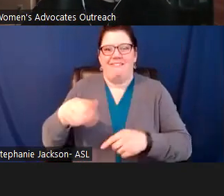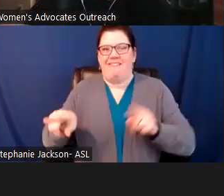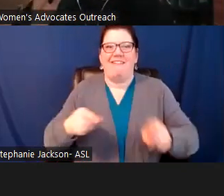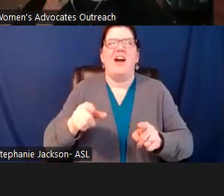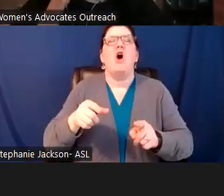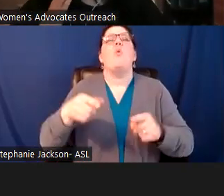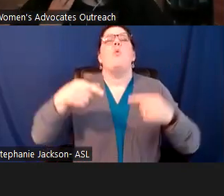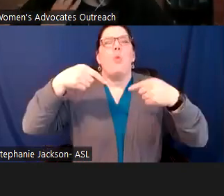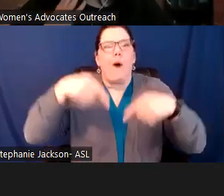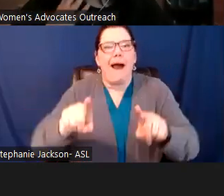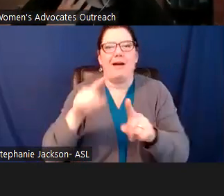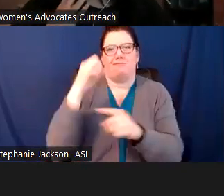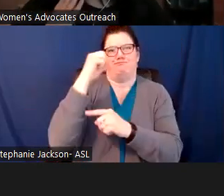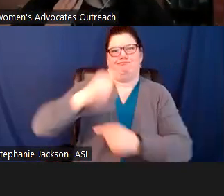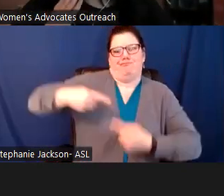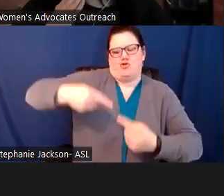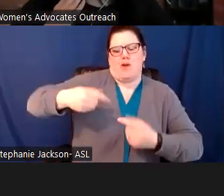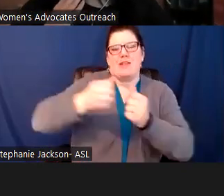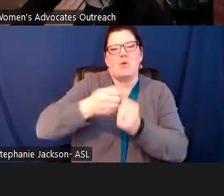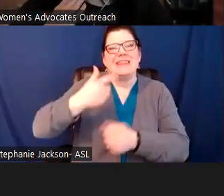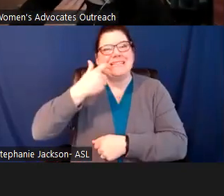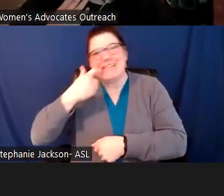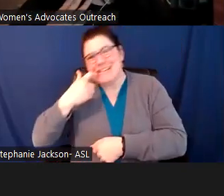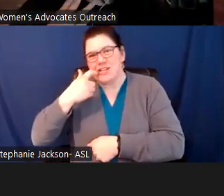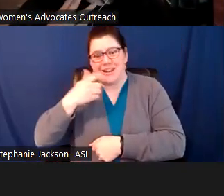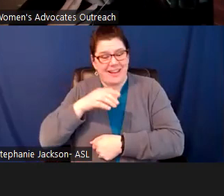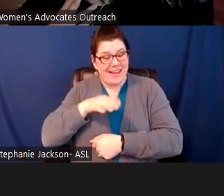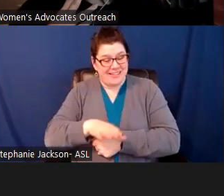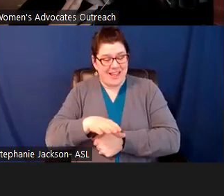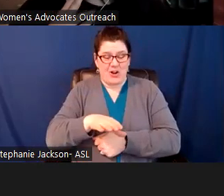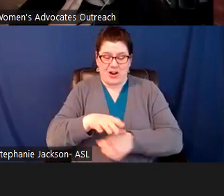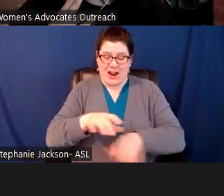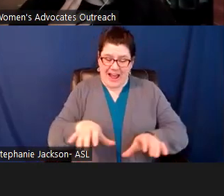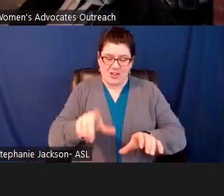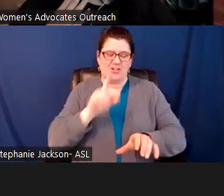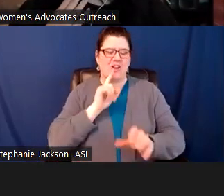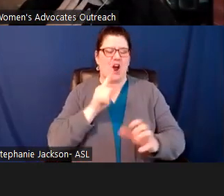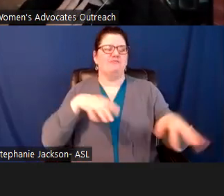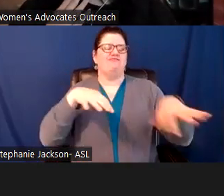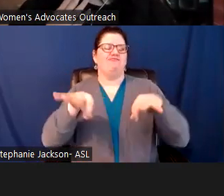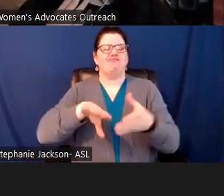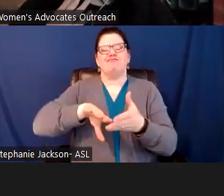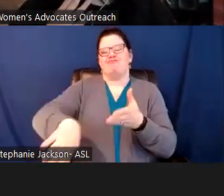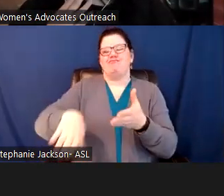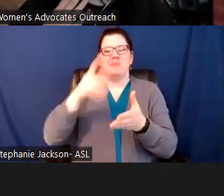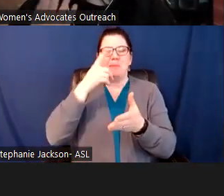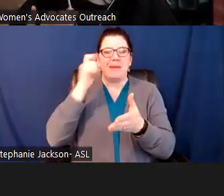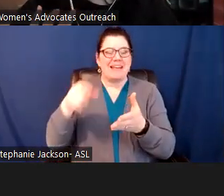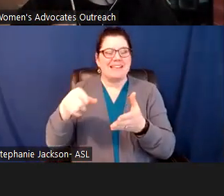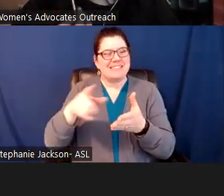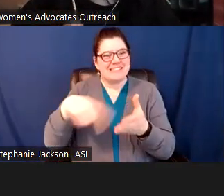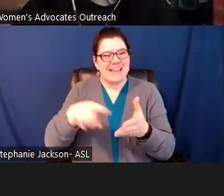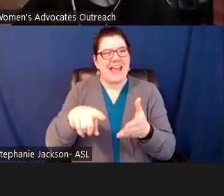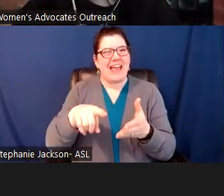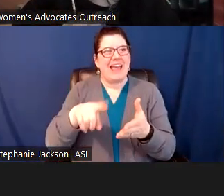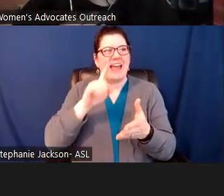abuse. And oftentimes their actions are also justified because they are addicted to